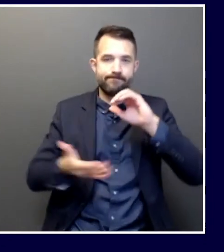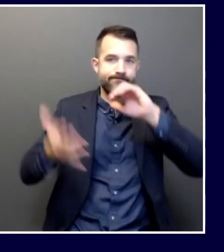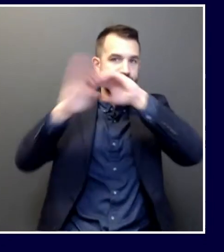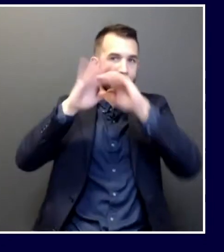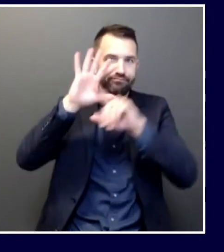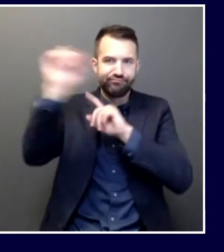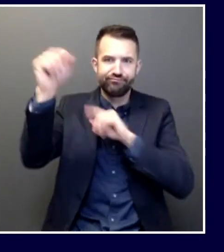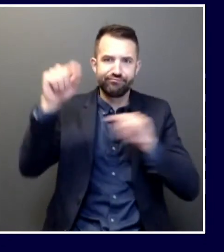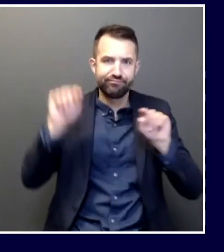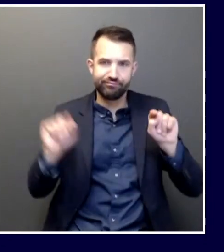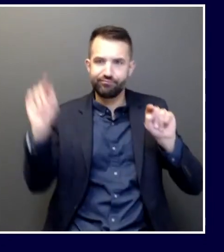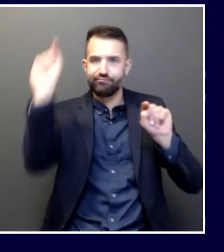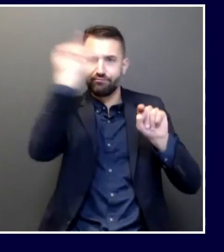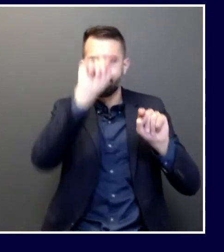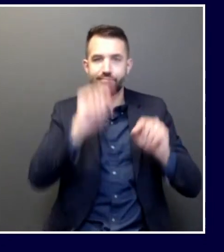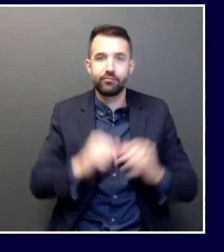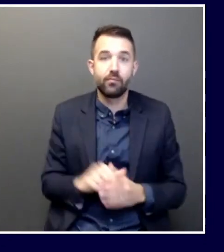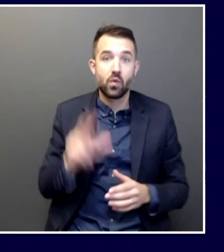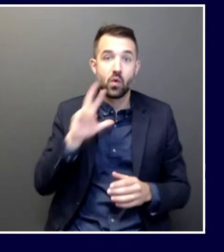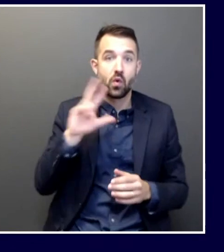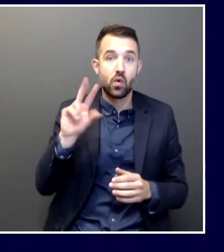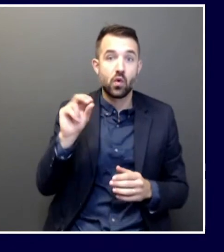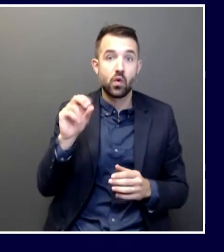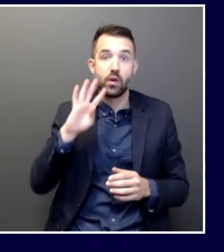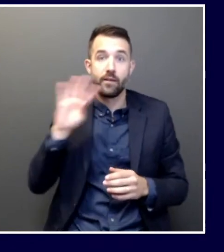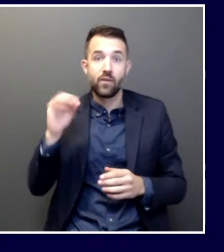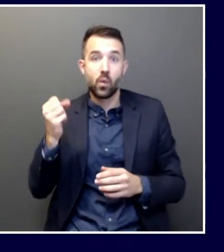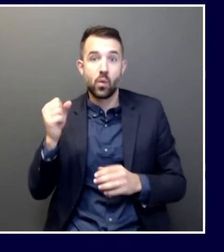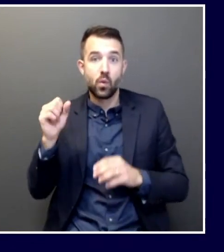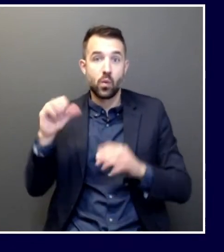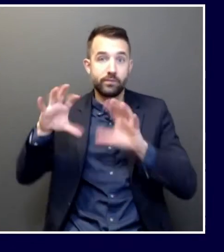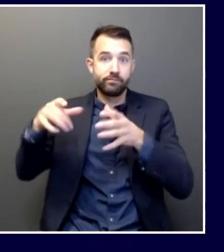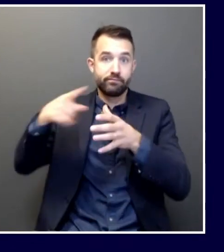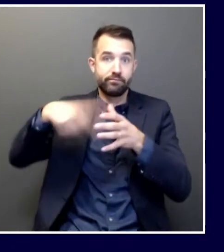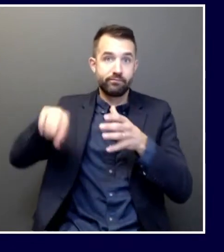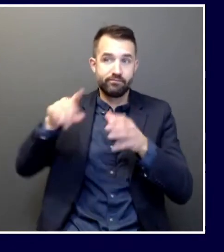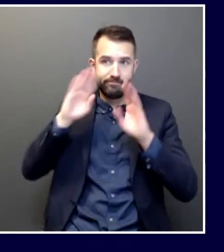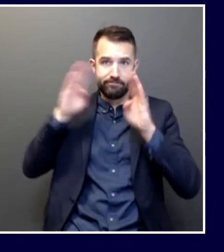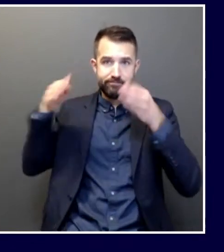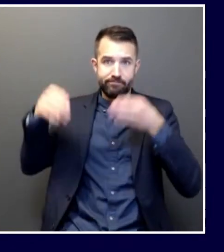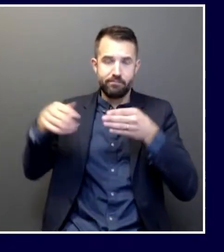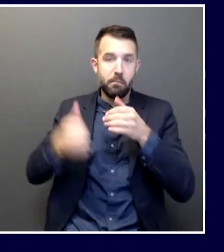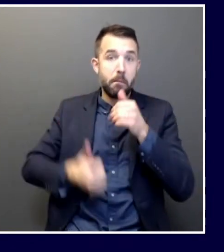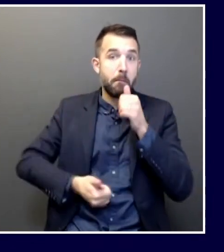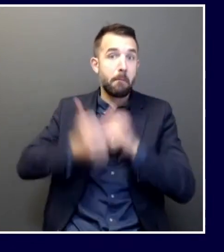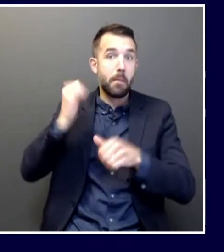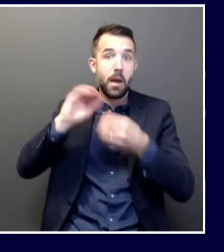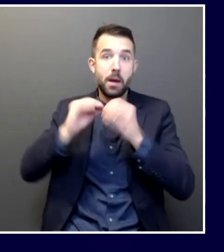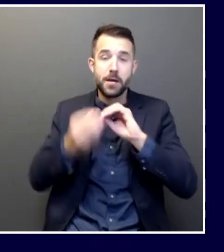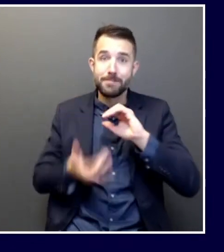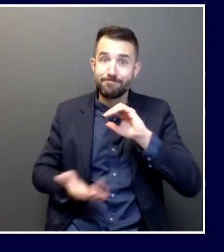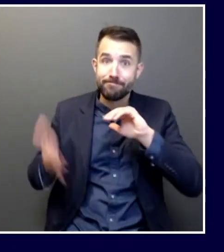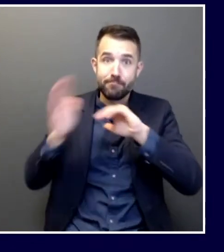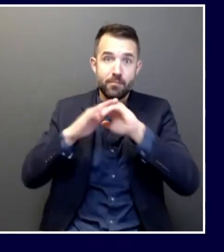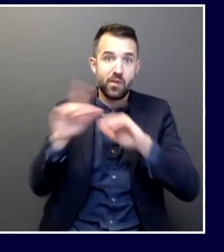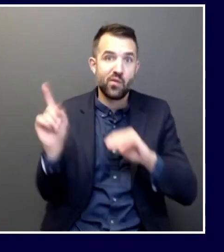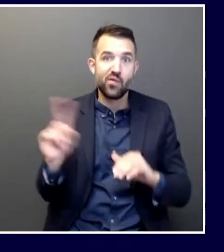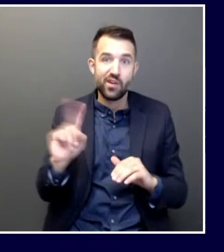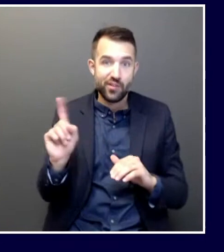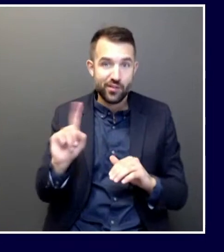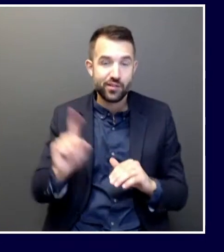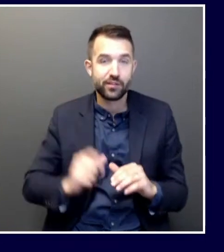and 40s. For that age category, the highest growth over the past week is again in rural